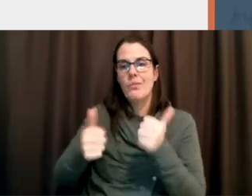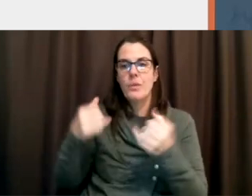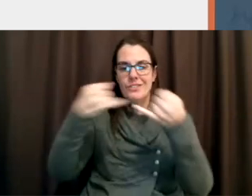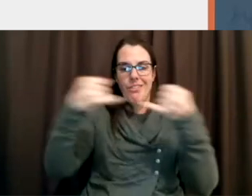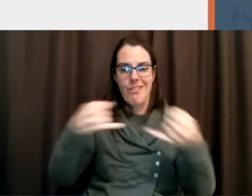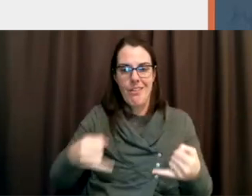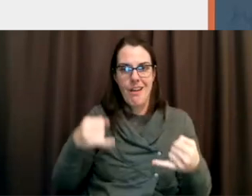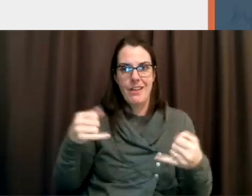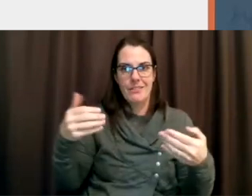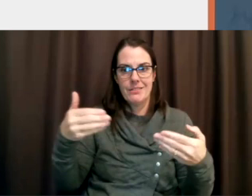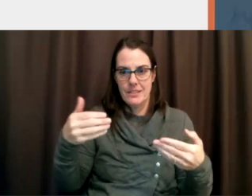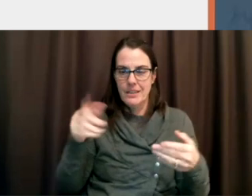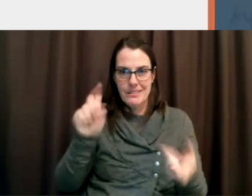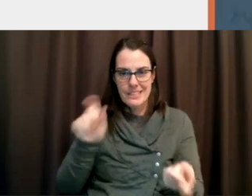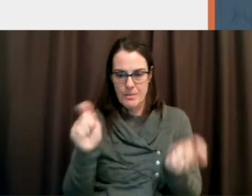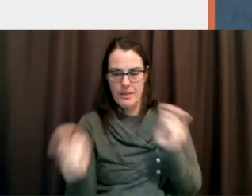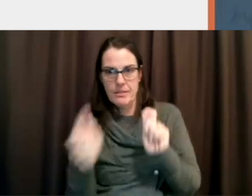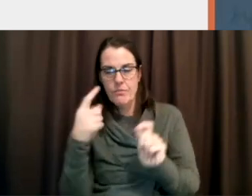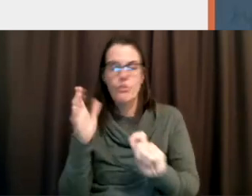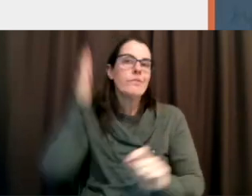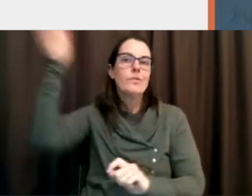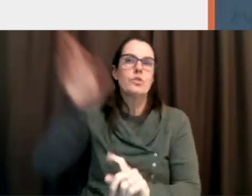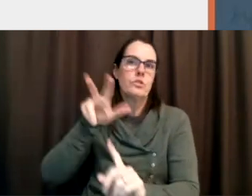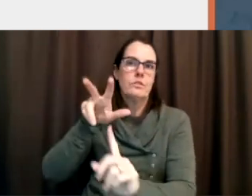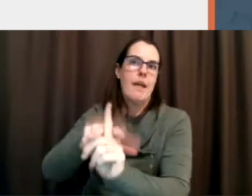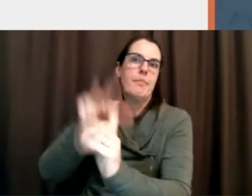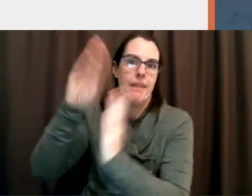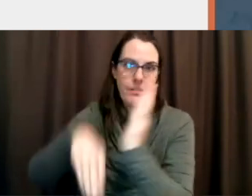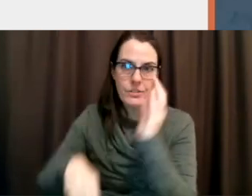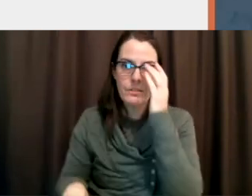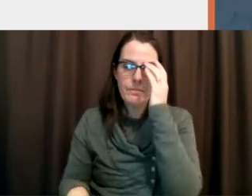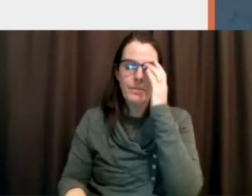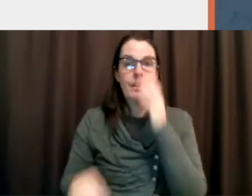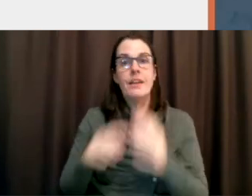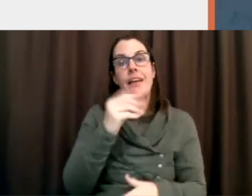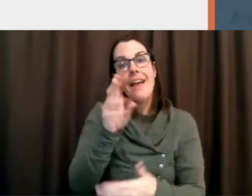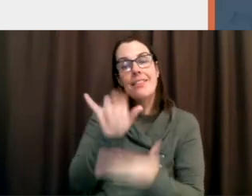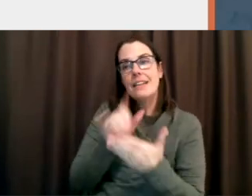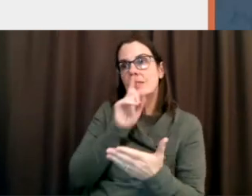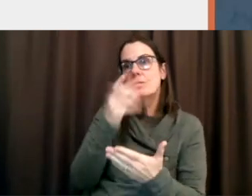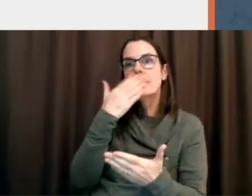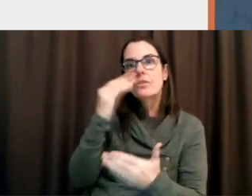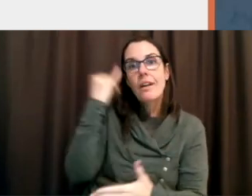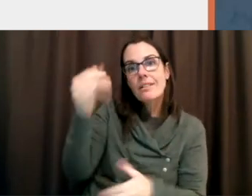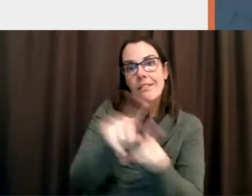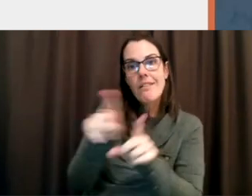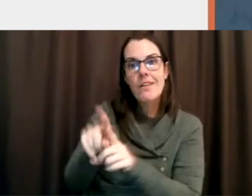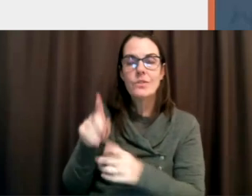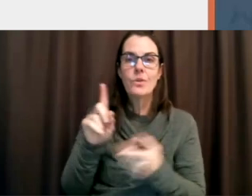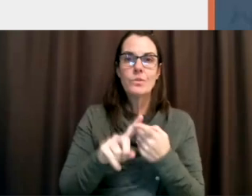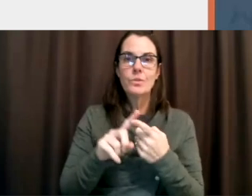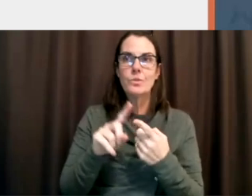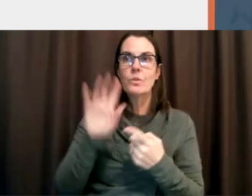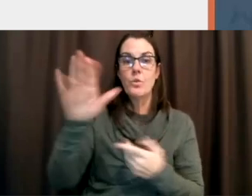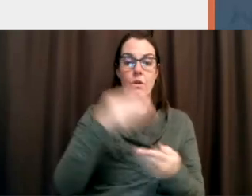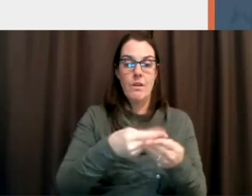potentially for future budget applications or for future applications. And it's a really good idea also to enter your budget